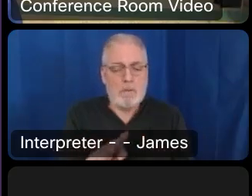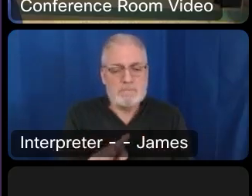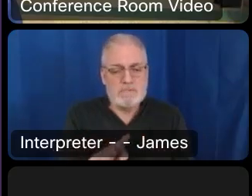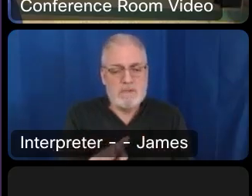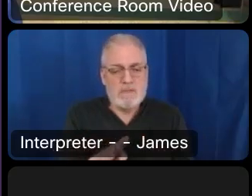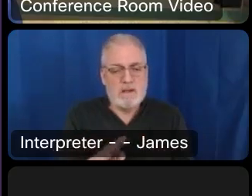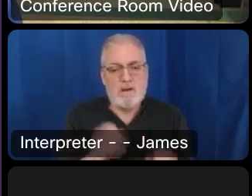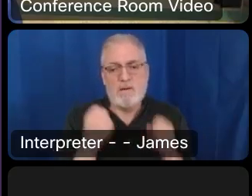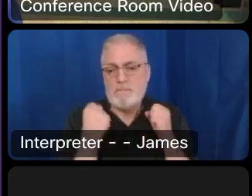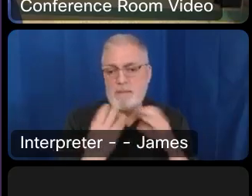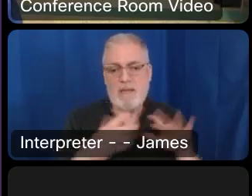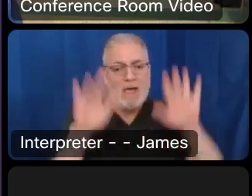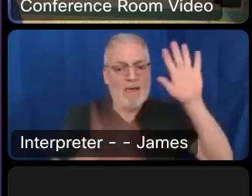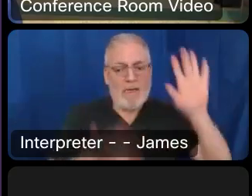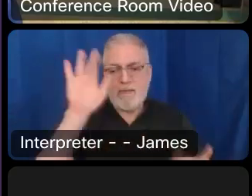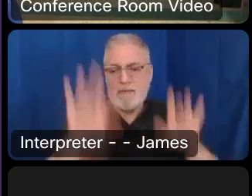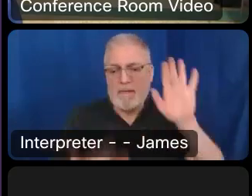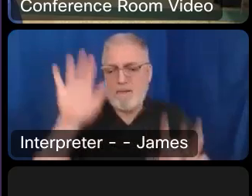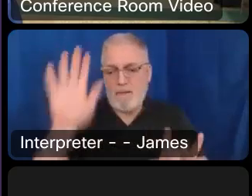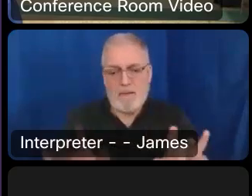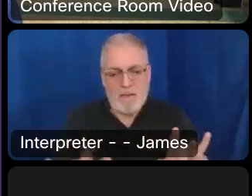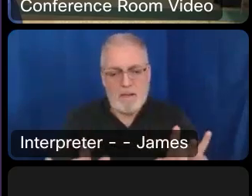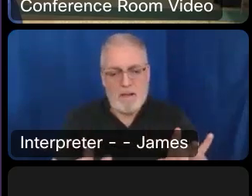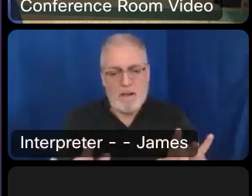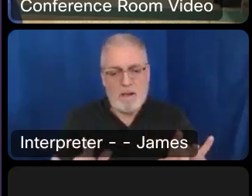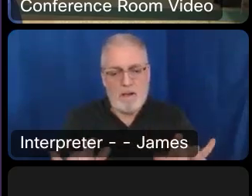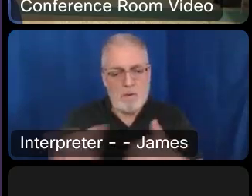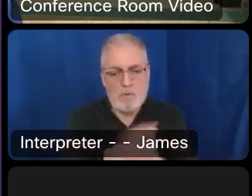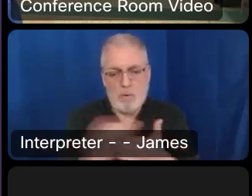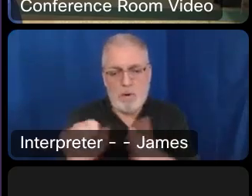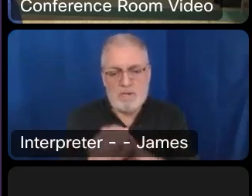But that's the catch, is that it needs that support network around it.